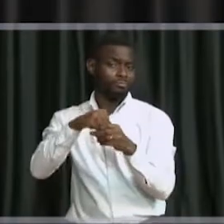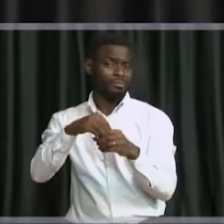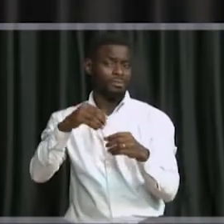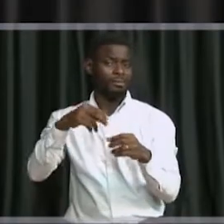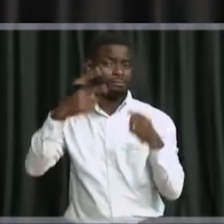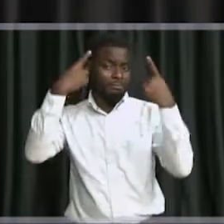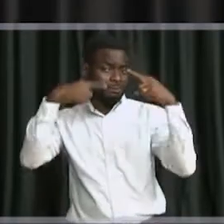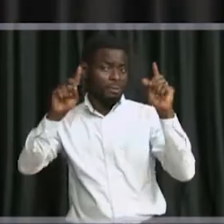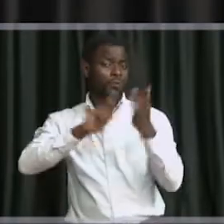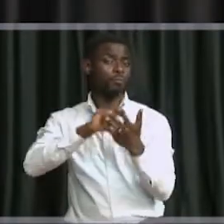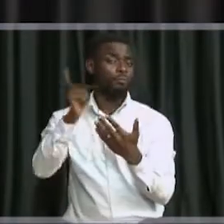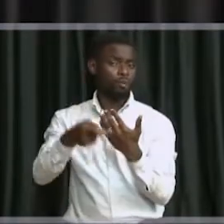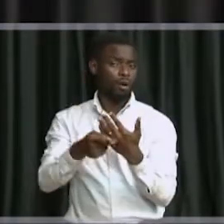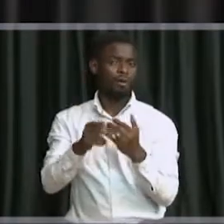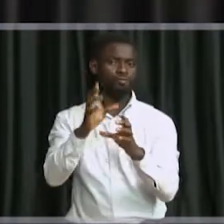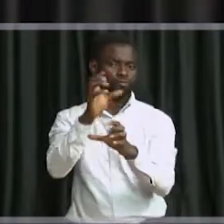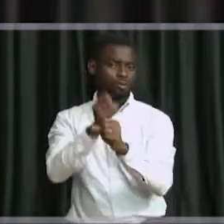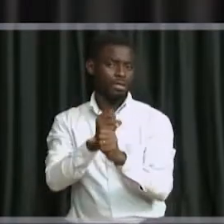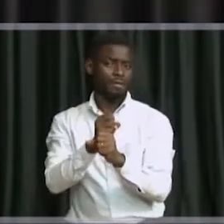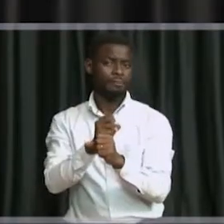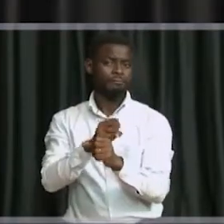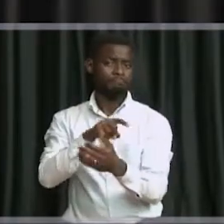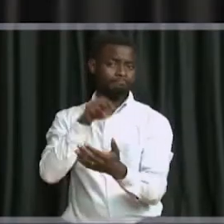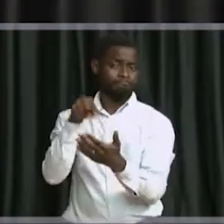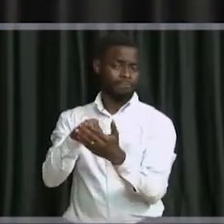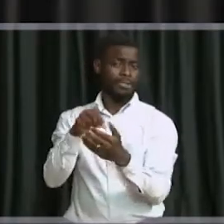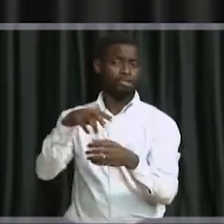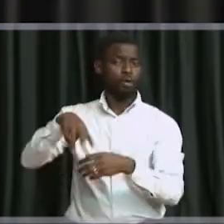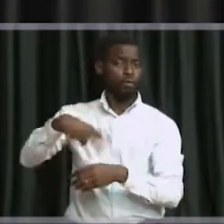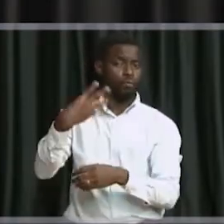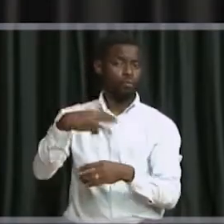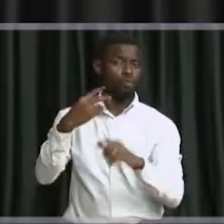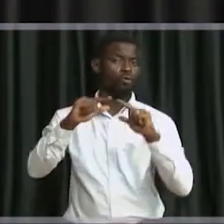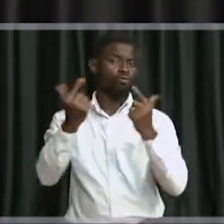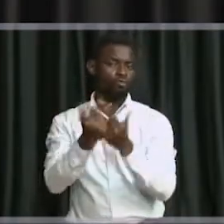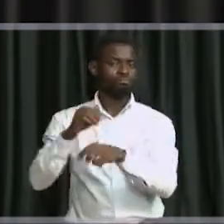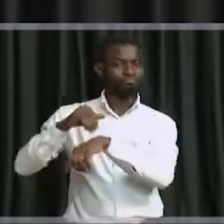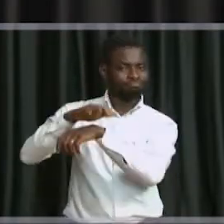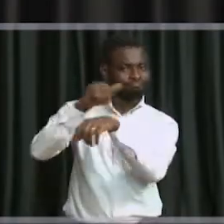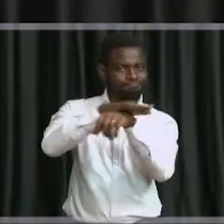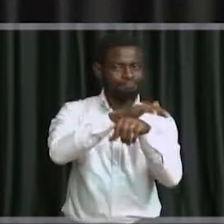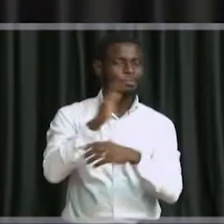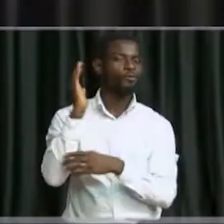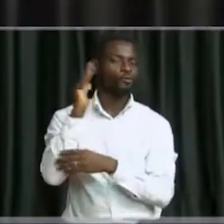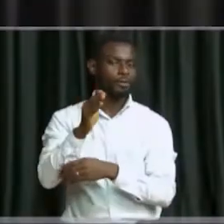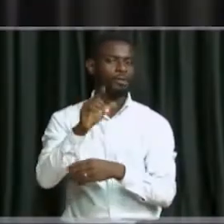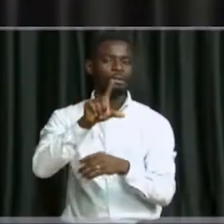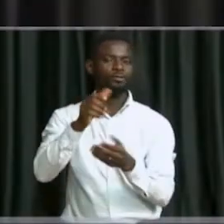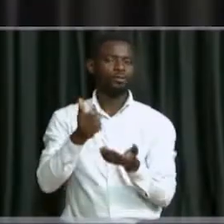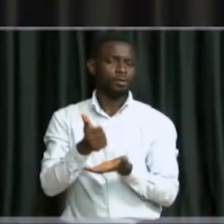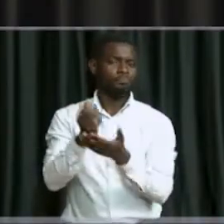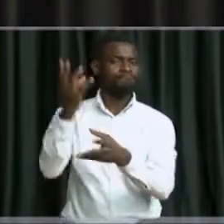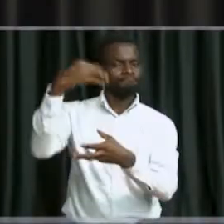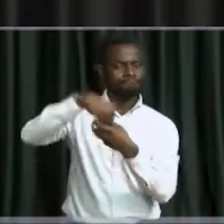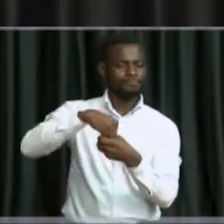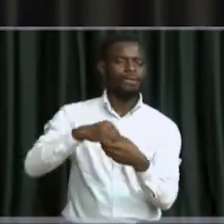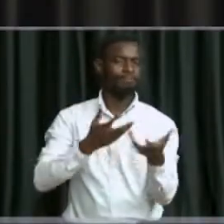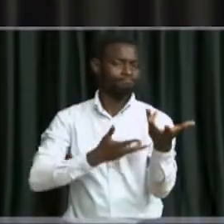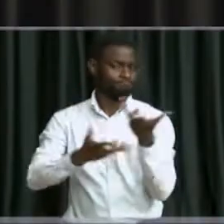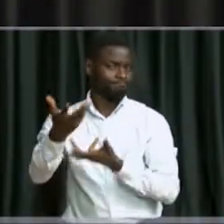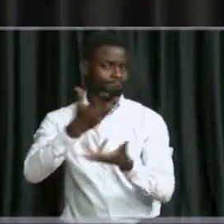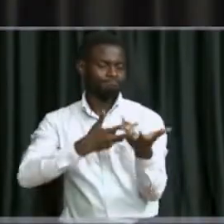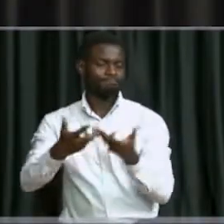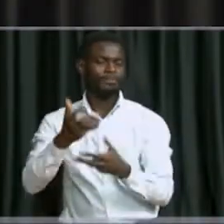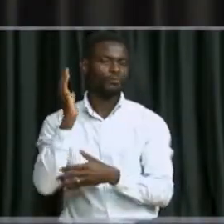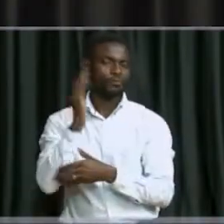program no biya enye uwe book no ebe wo whatsapp group neso ebe bwa o maone yen edinkitahun ewa nkoma